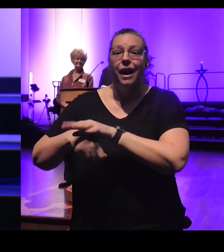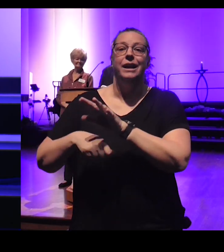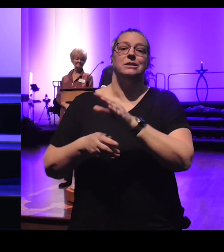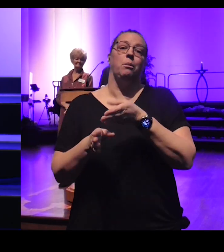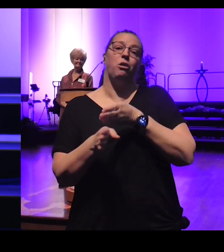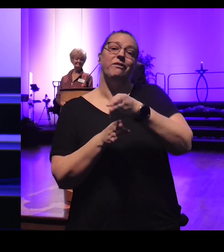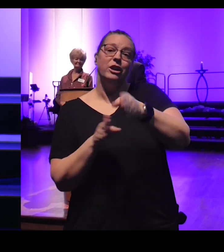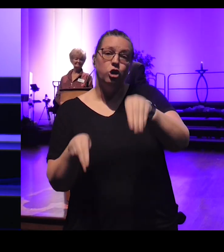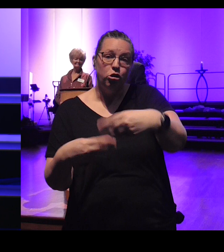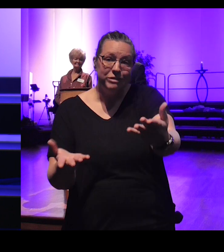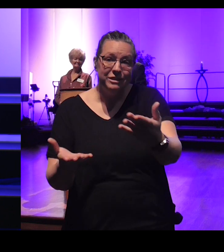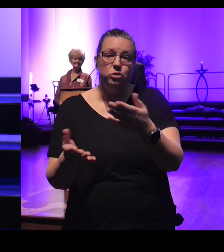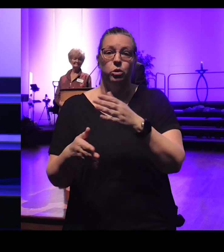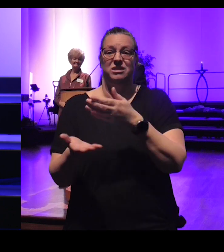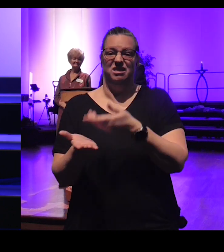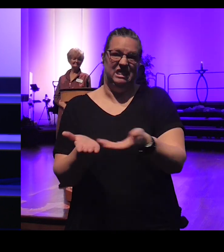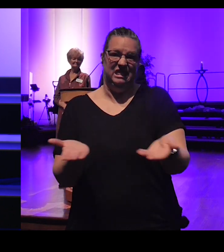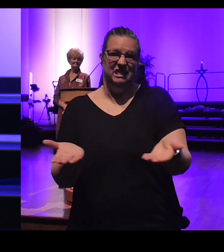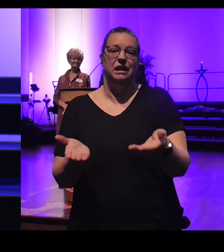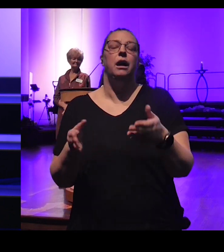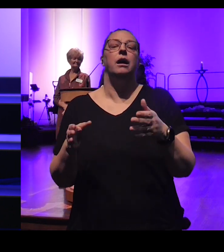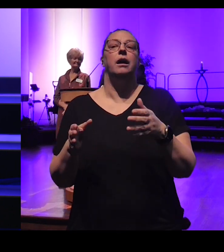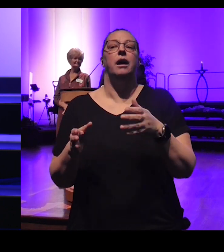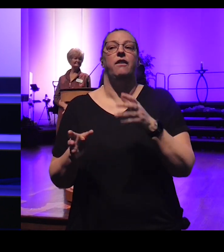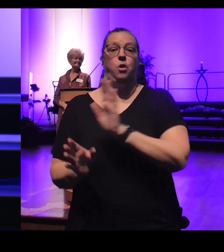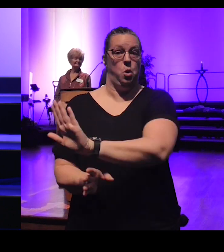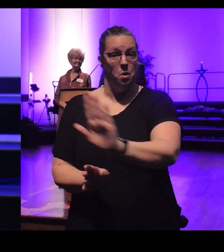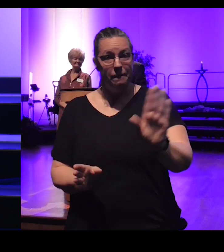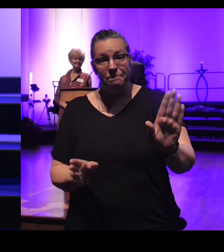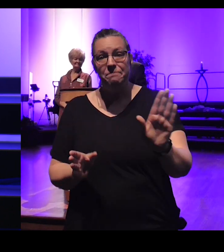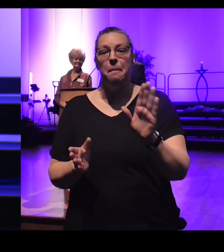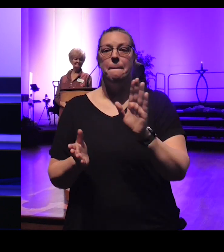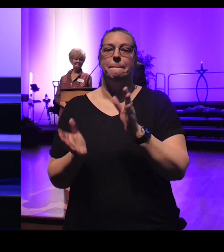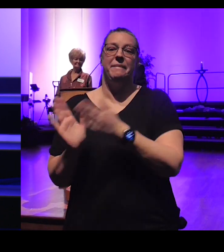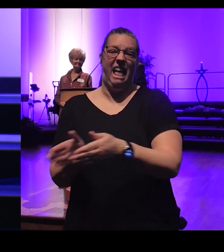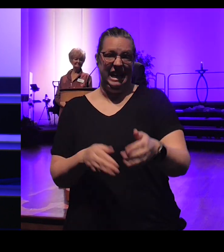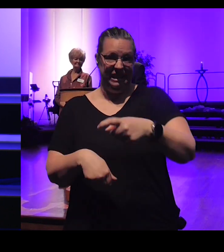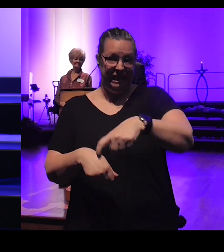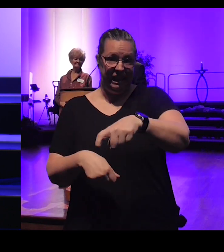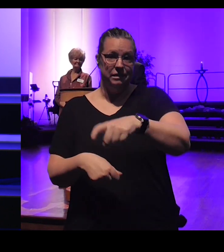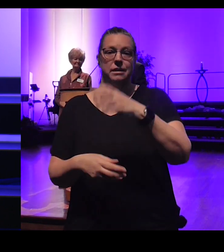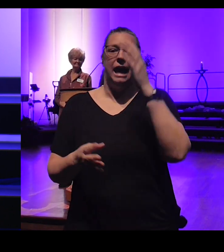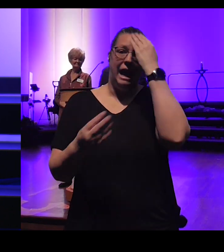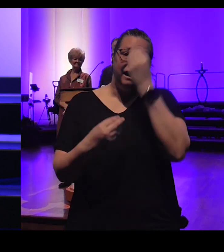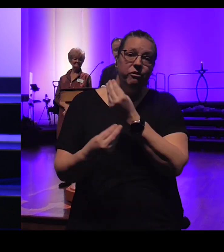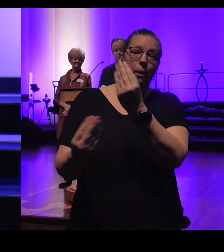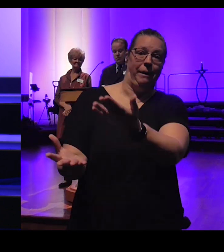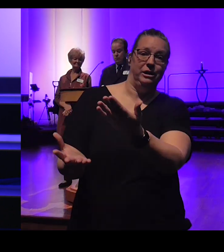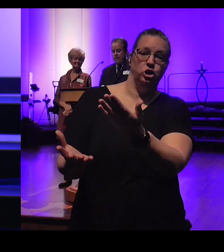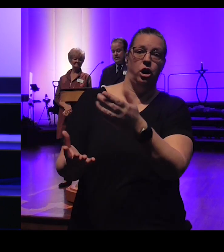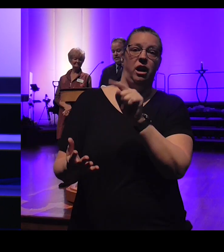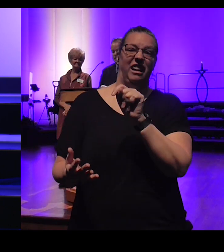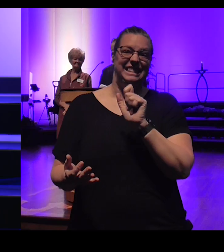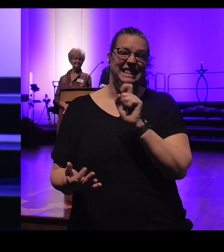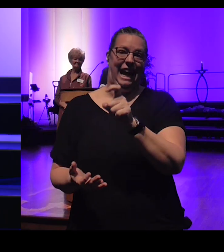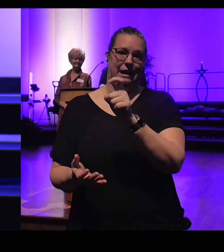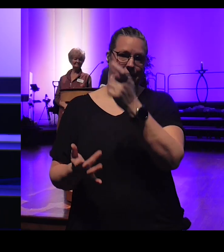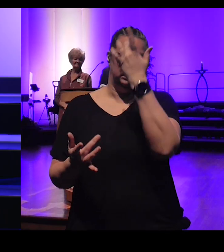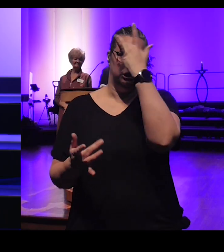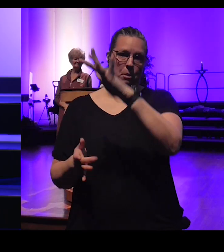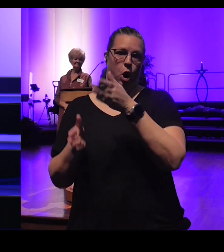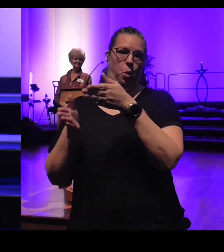professional resources to help them with their own unique estate planning needs and information on tax-smart ways to